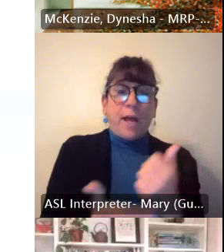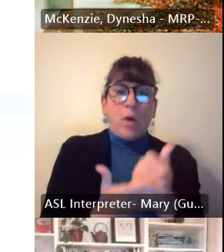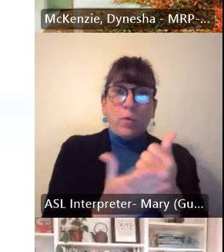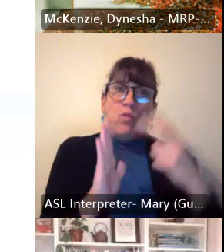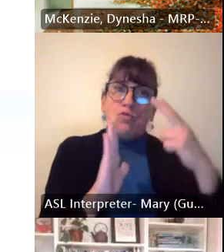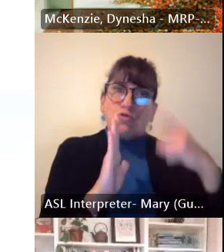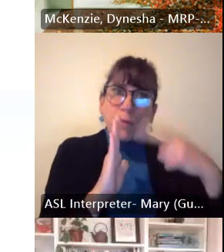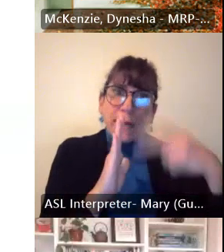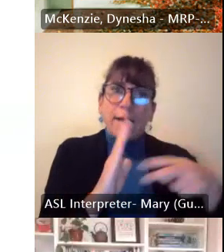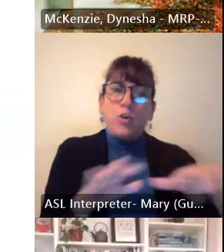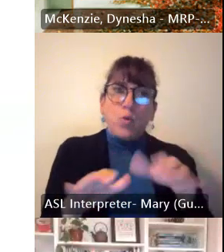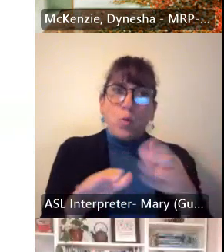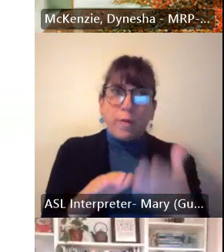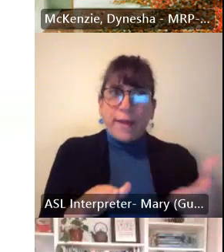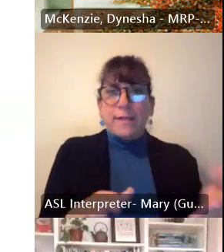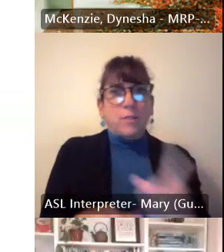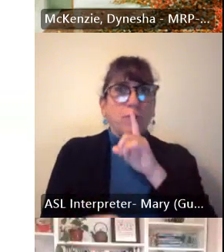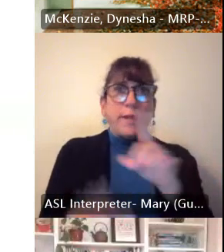it. Super awesome.